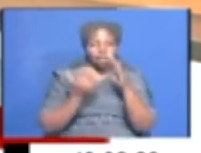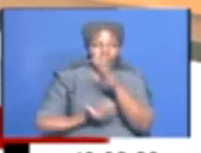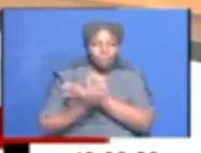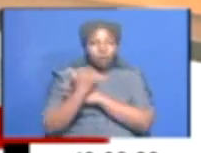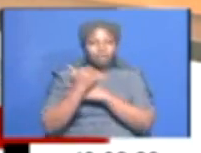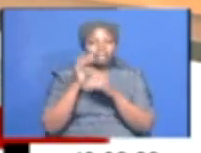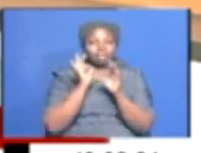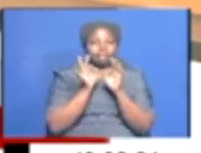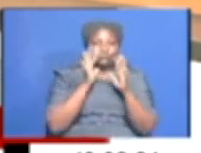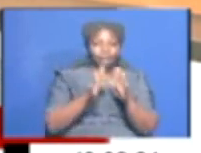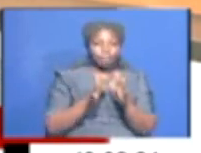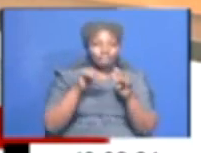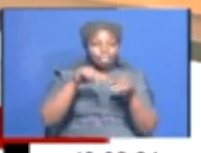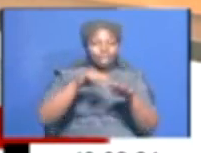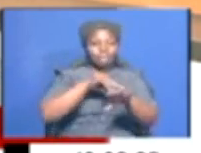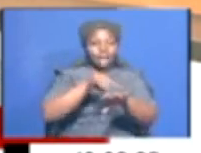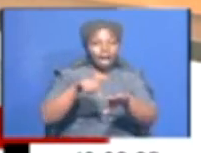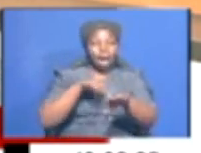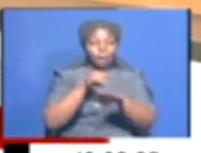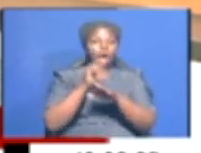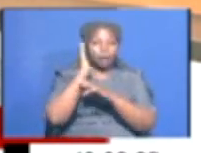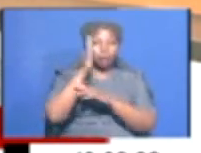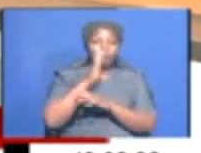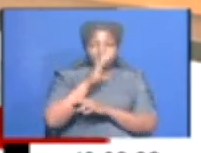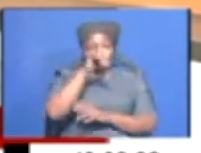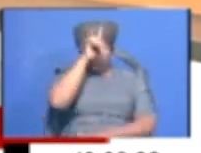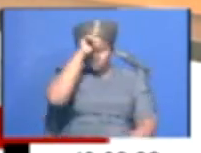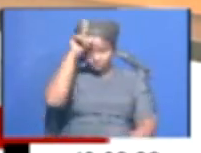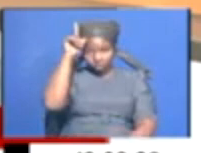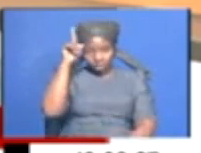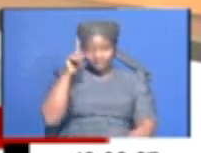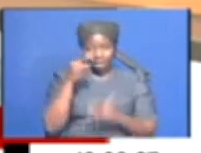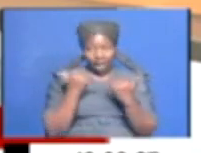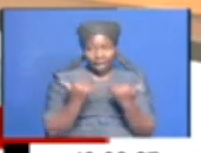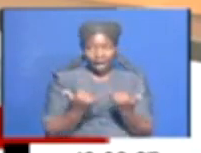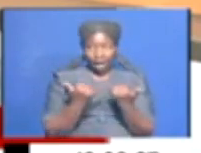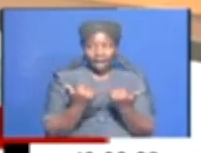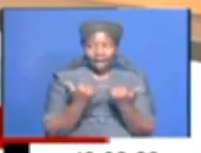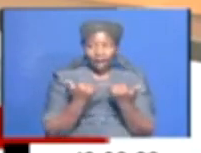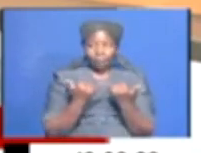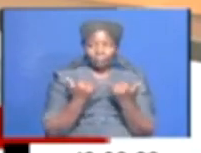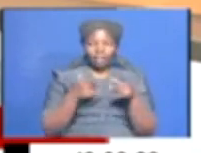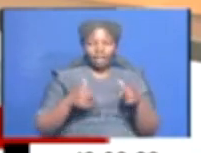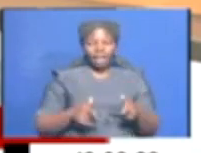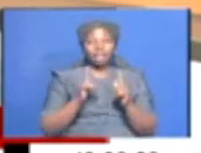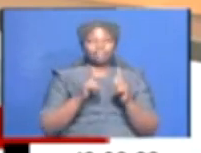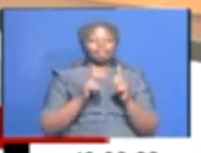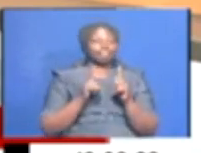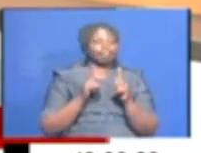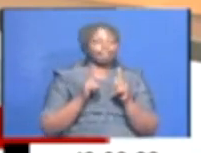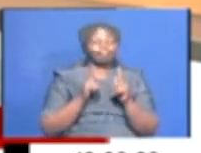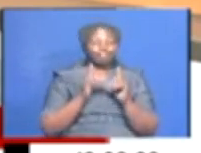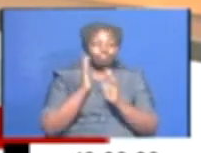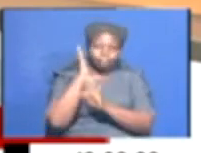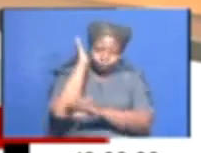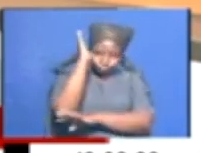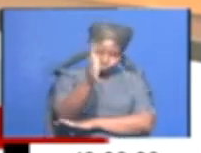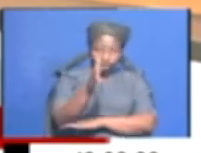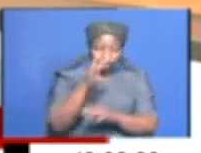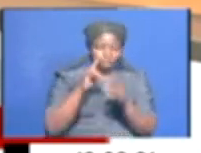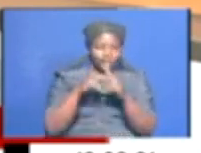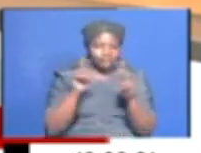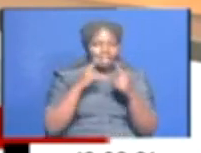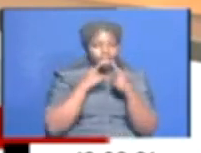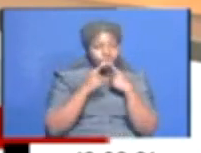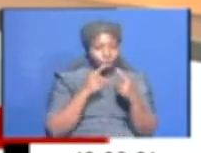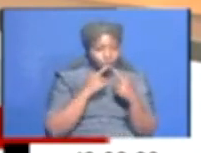within this hour is going to be Lucy Mwaura. Now, let us get straight into the first conversation, and